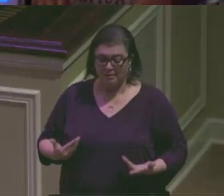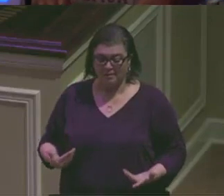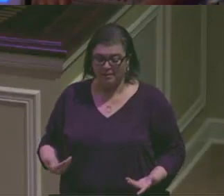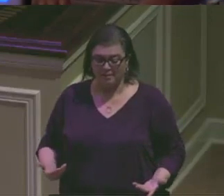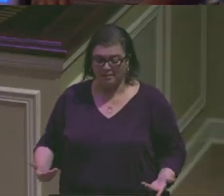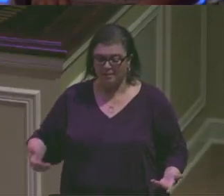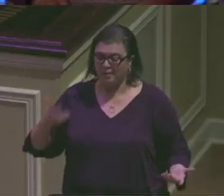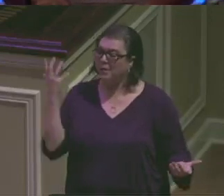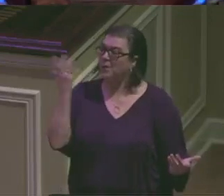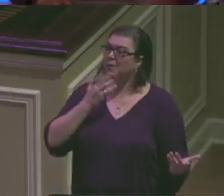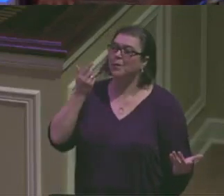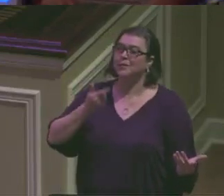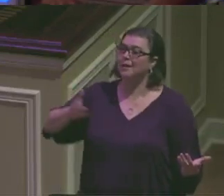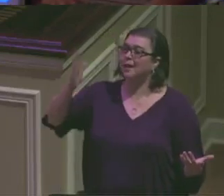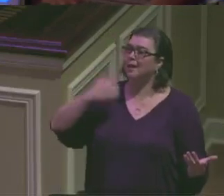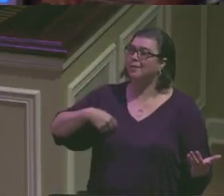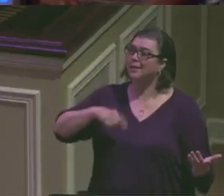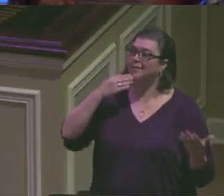Ooh, God.